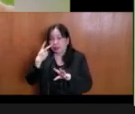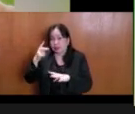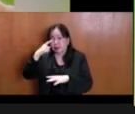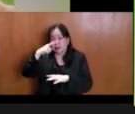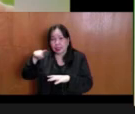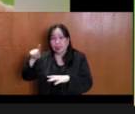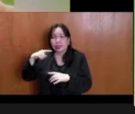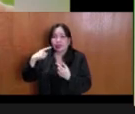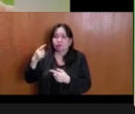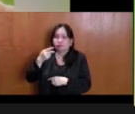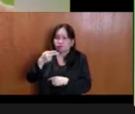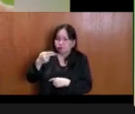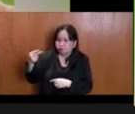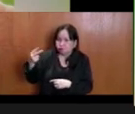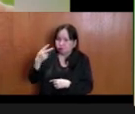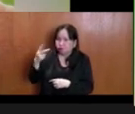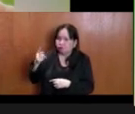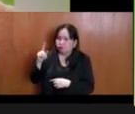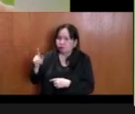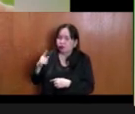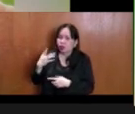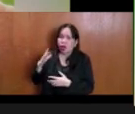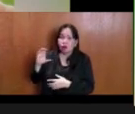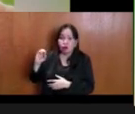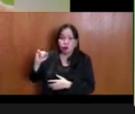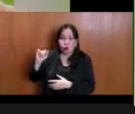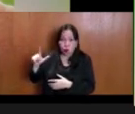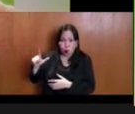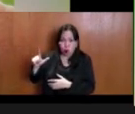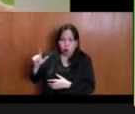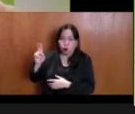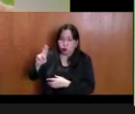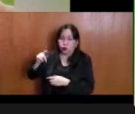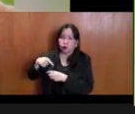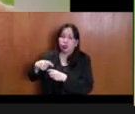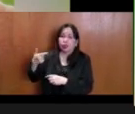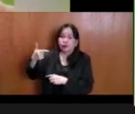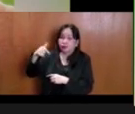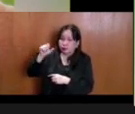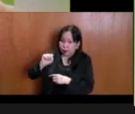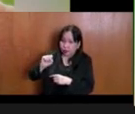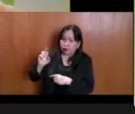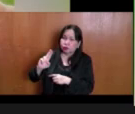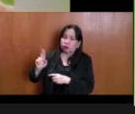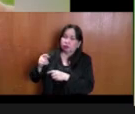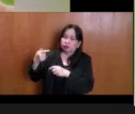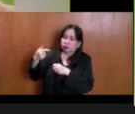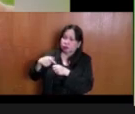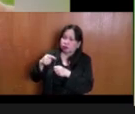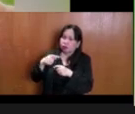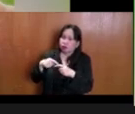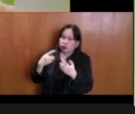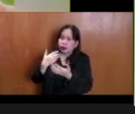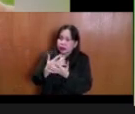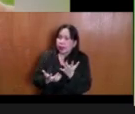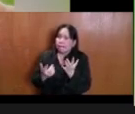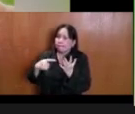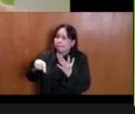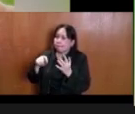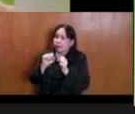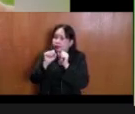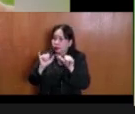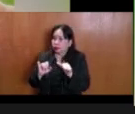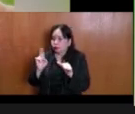at Indonesia. They have coal resources, they have gas resources. They power up the system with gas and their own